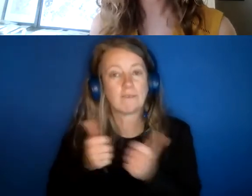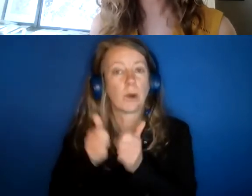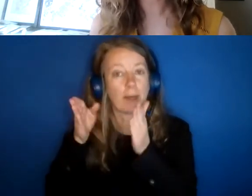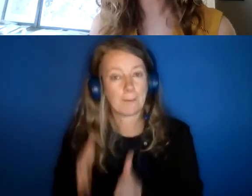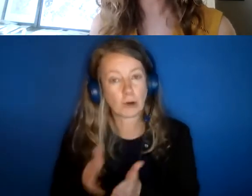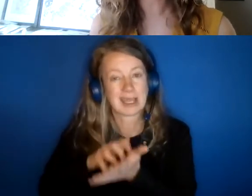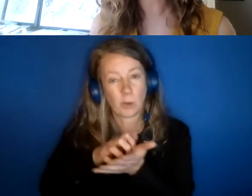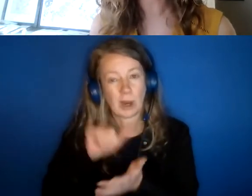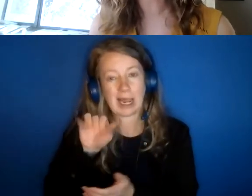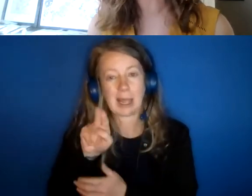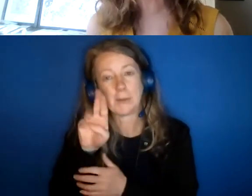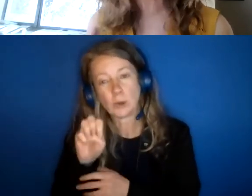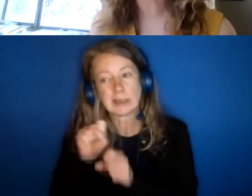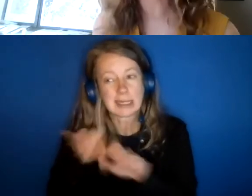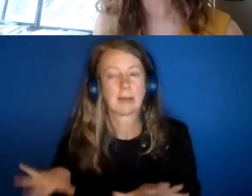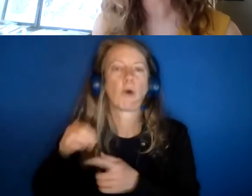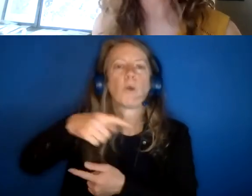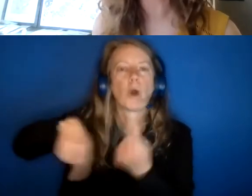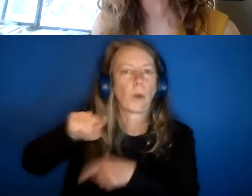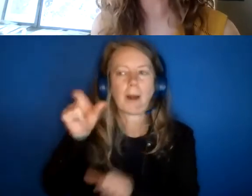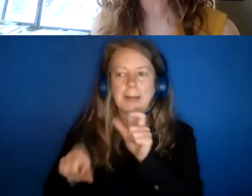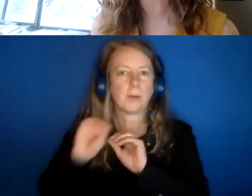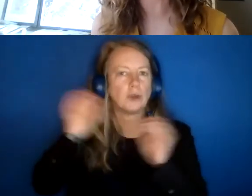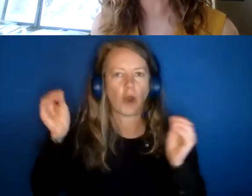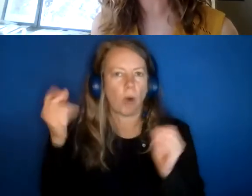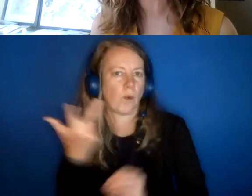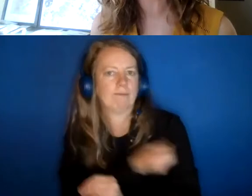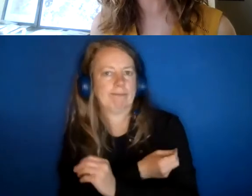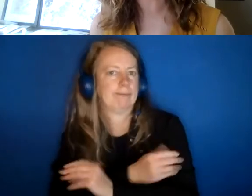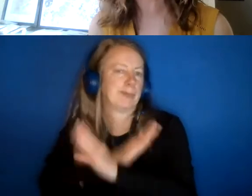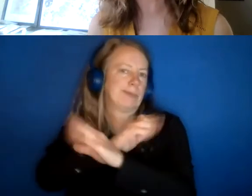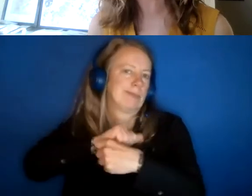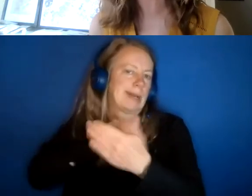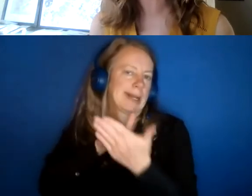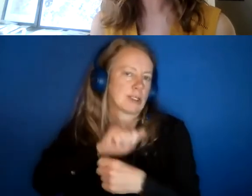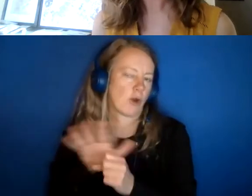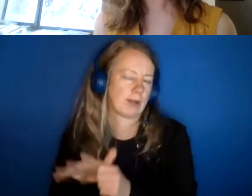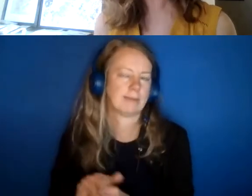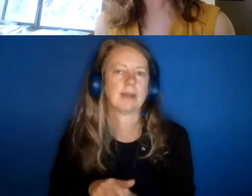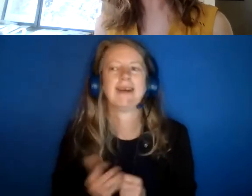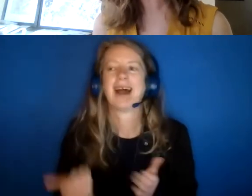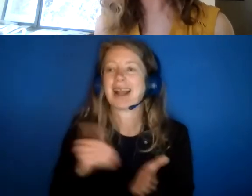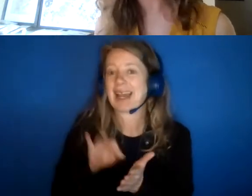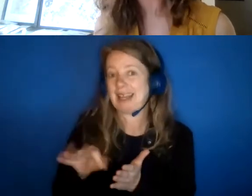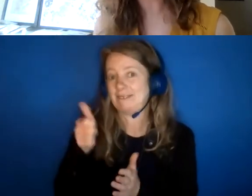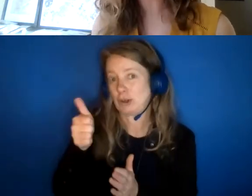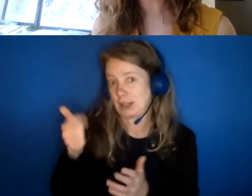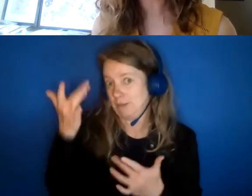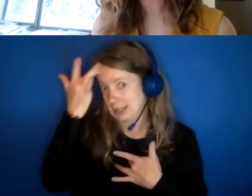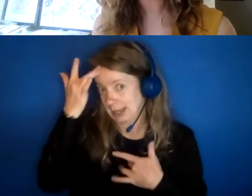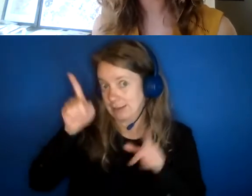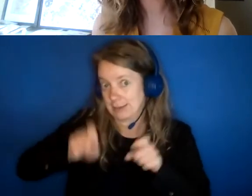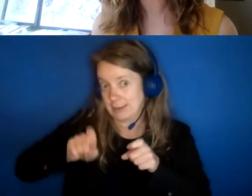And then again, seeking treatment early if you are tested positive, and staying away from